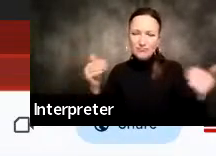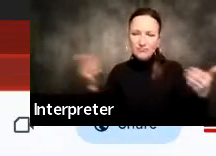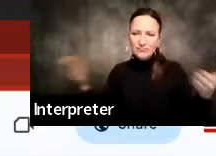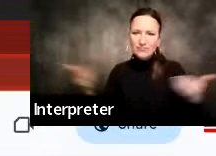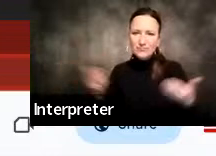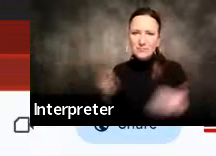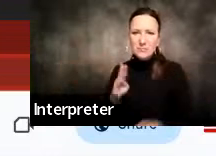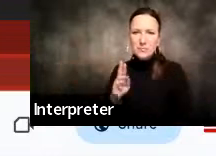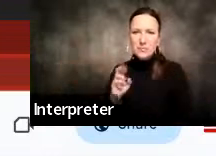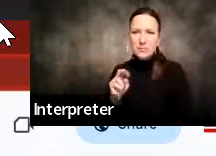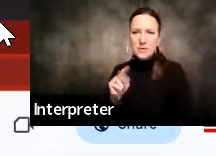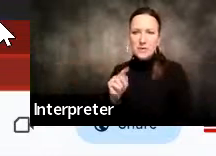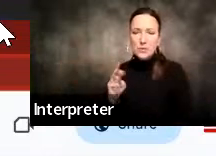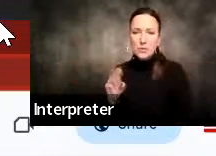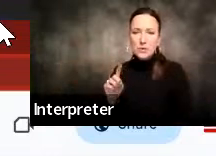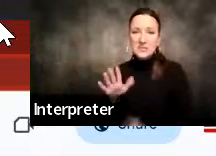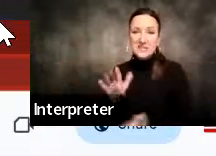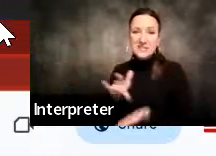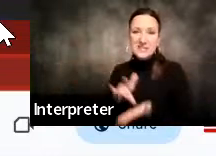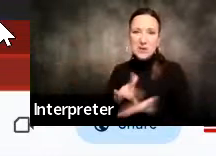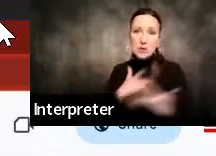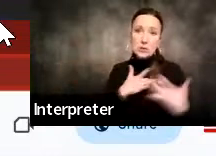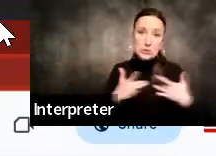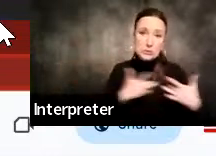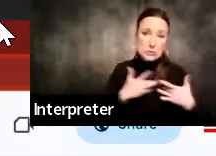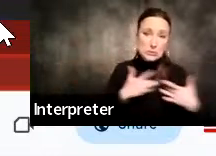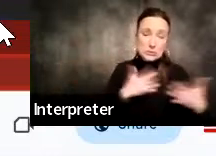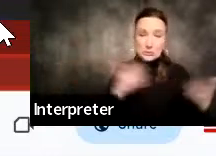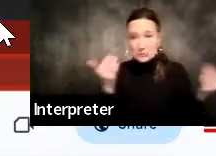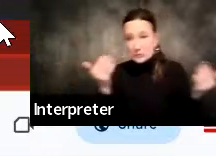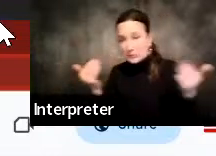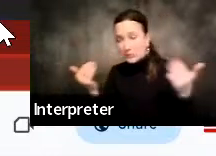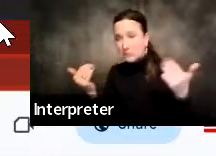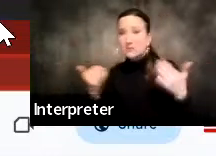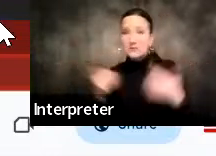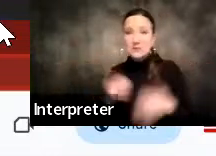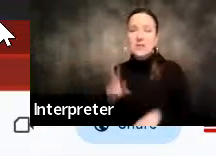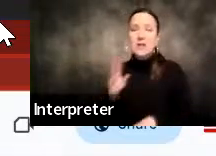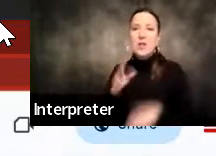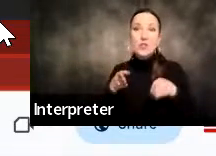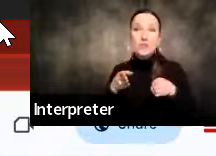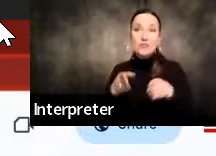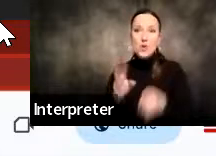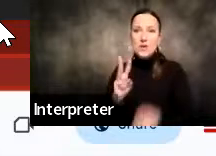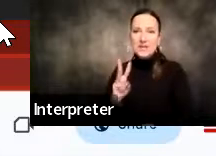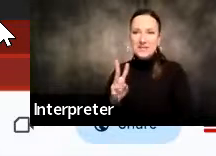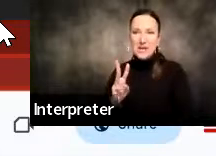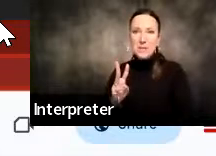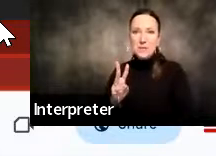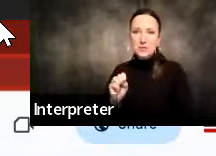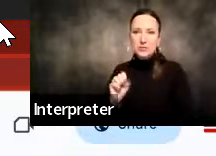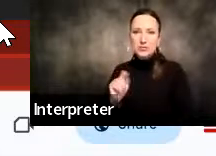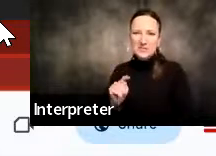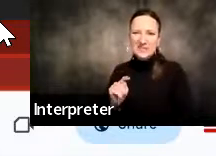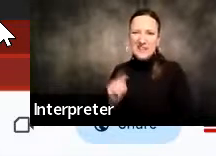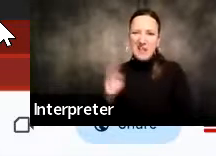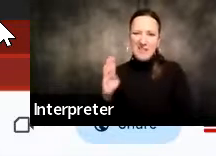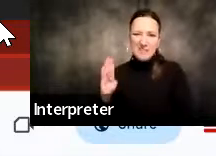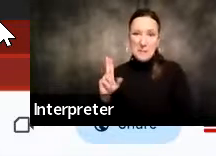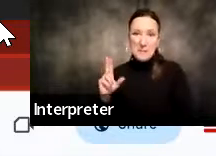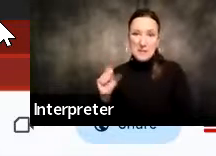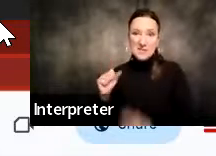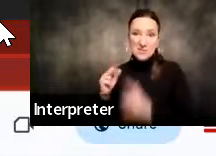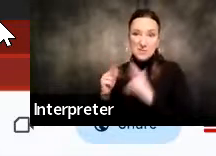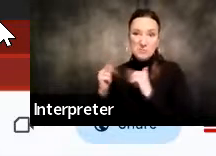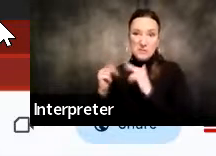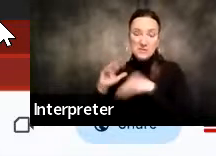Brentwood Center to address the community's concerns about the proposed W Street Aussie bus terminal project and